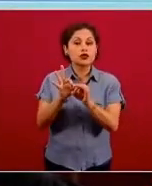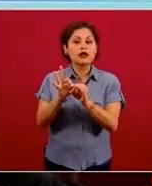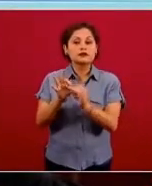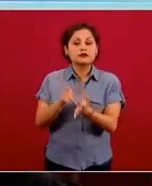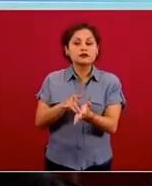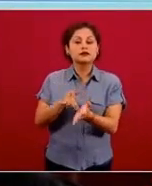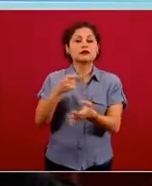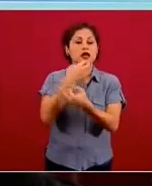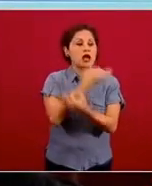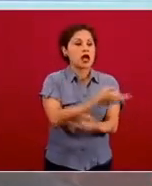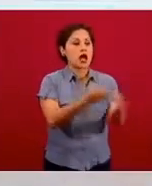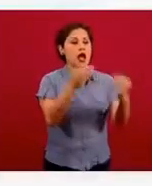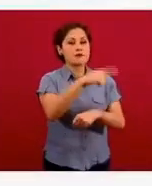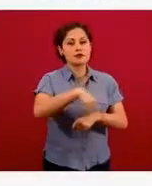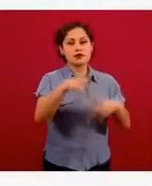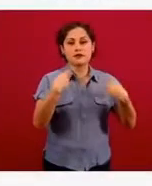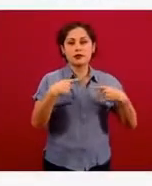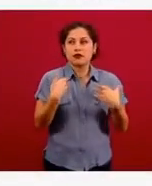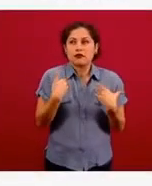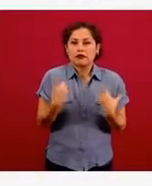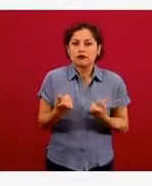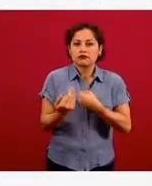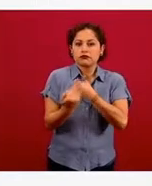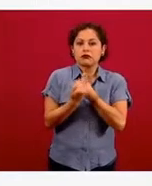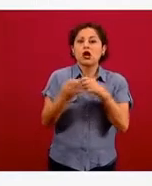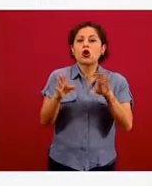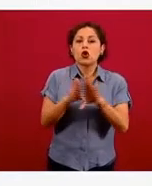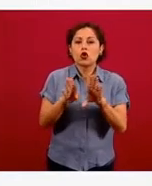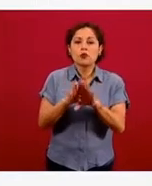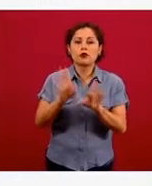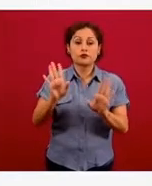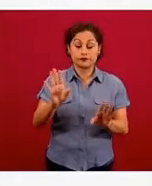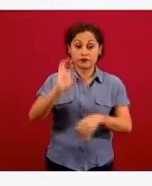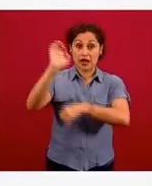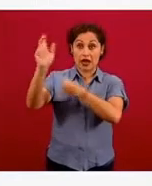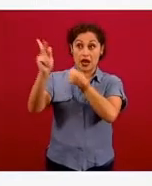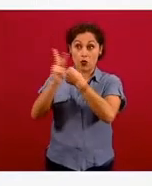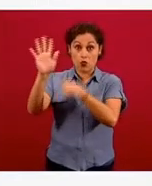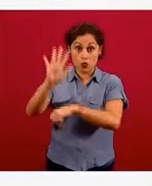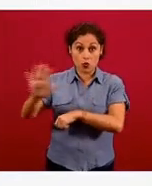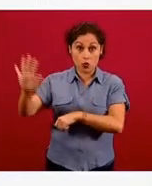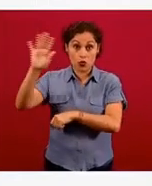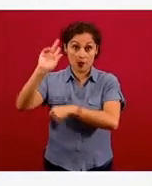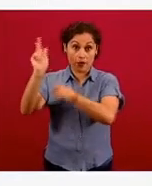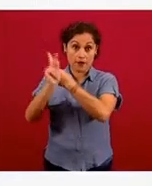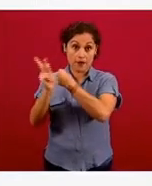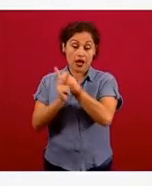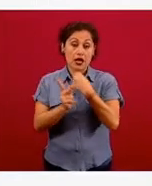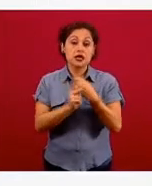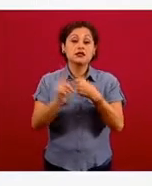in terms of something that we have been stating over and over, and we will continue to emphasize, and that is that